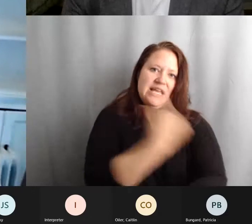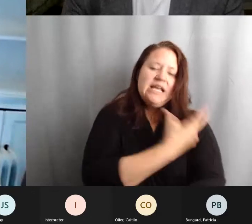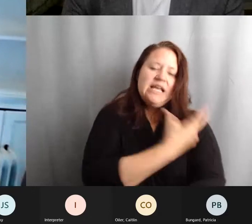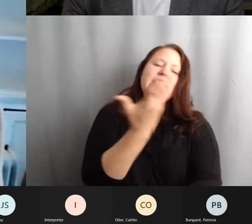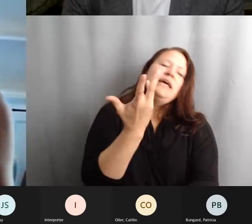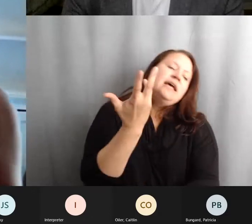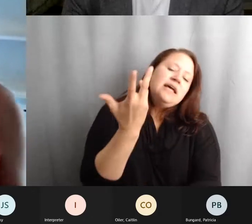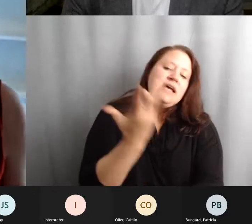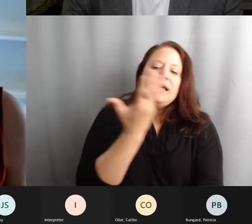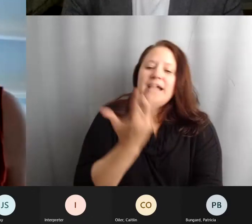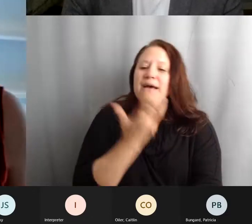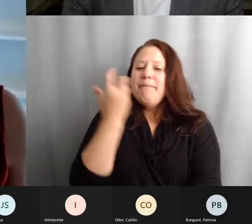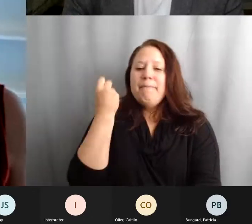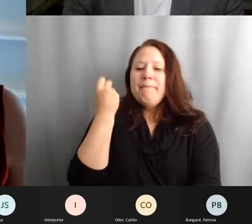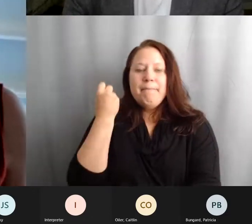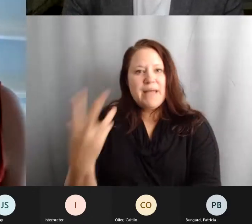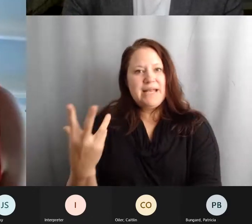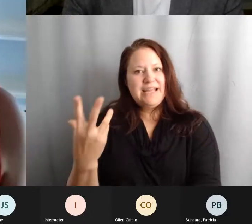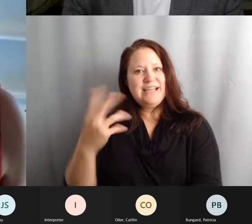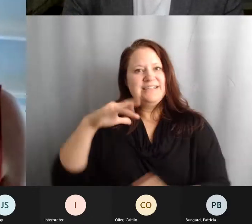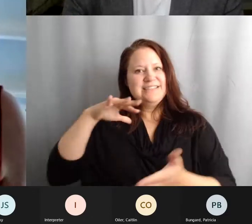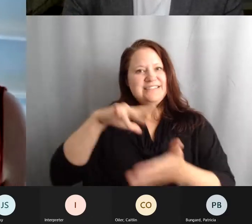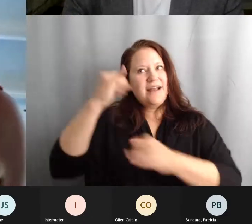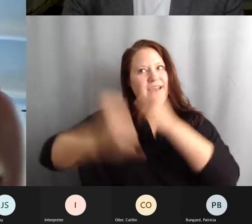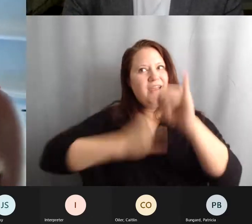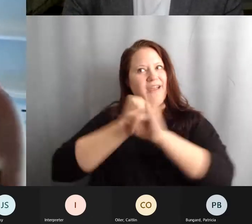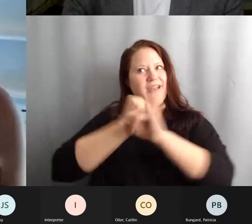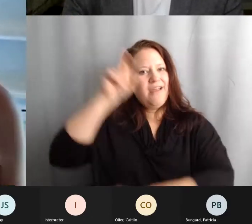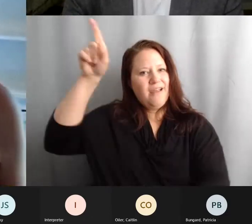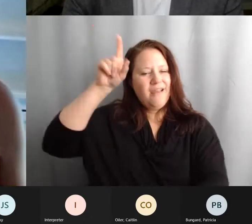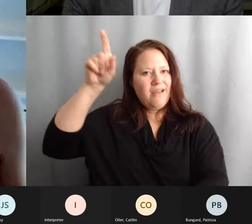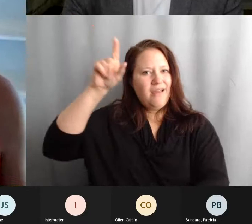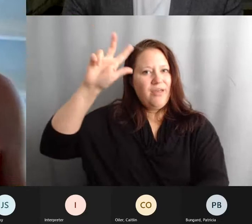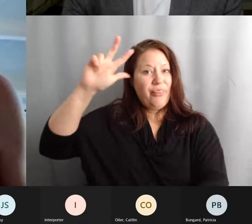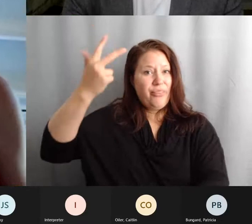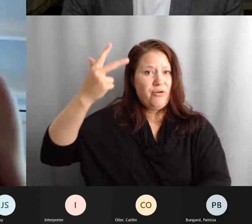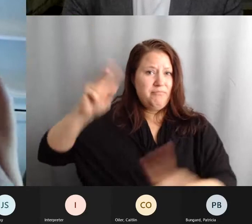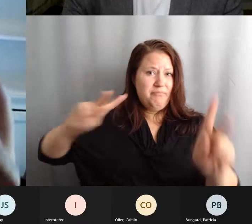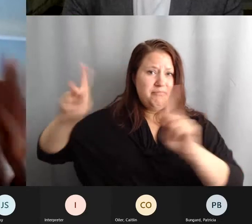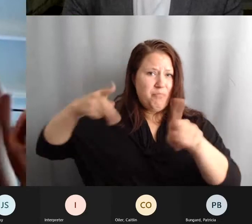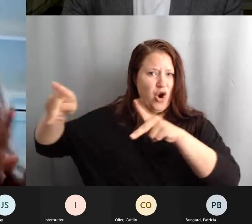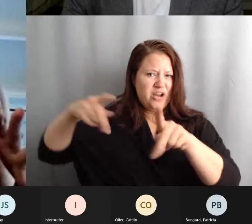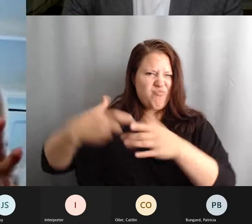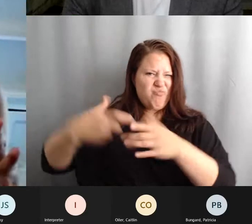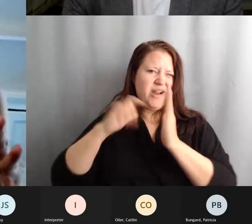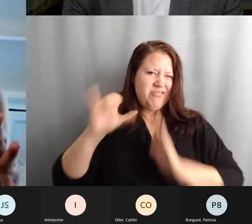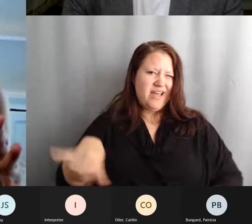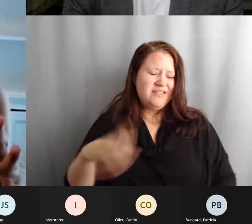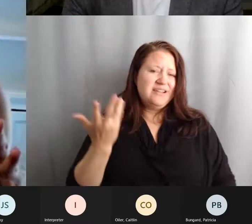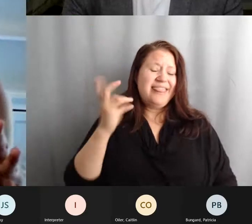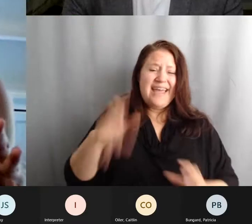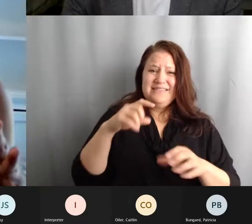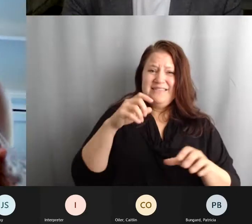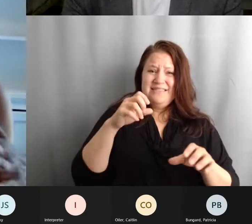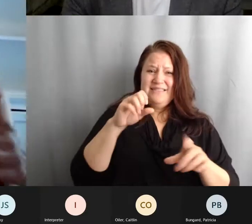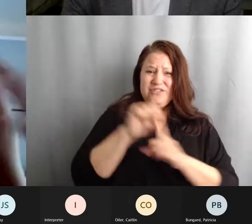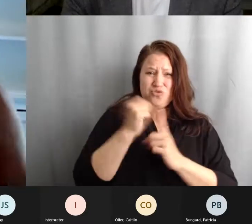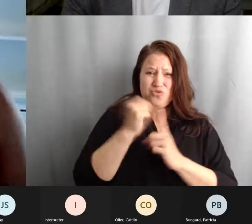reason. Many study abroad programs now, third parties are requiring it. So it's in those situations